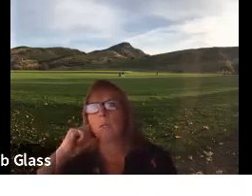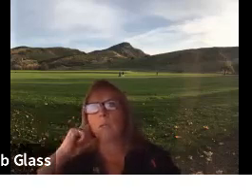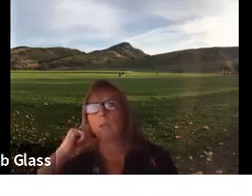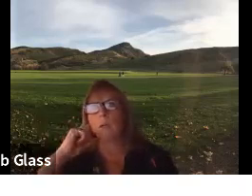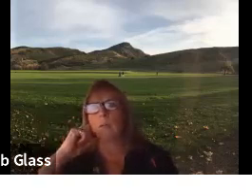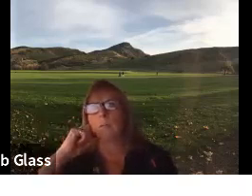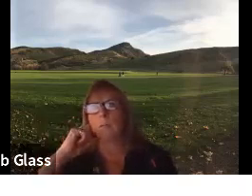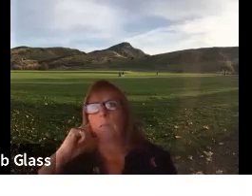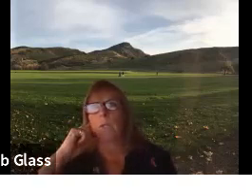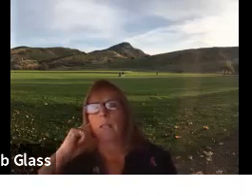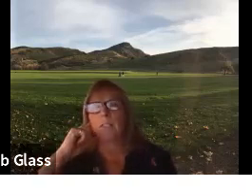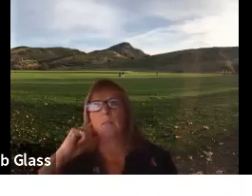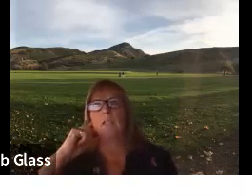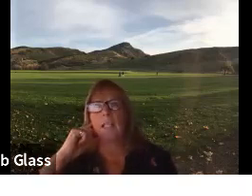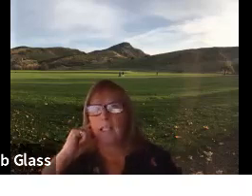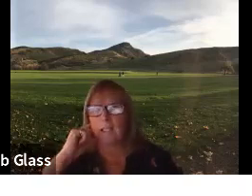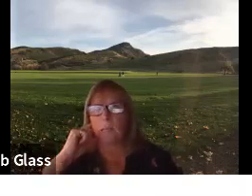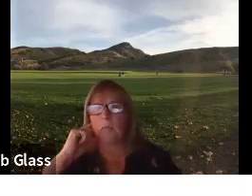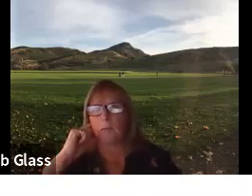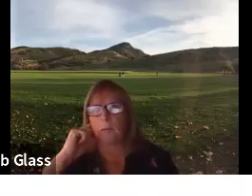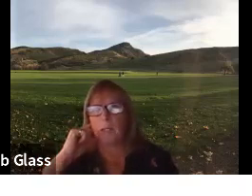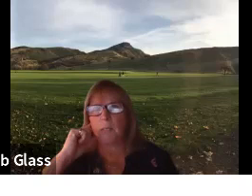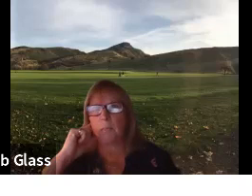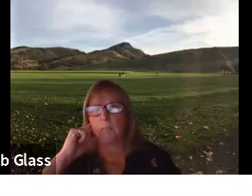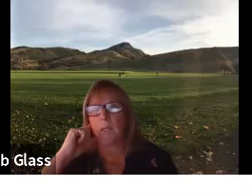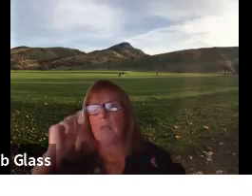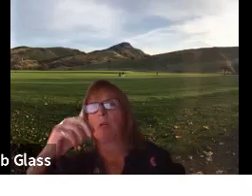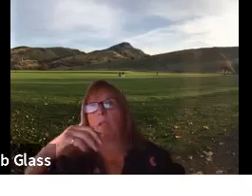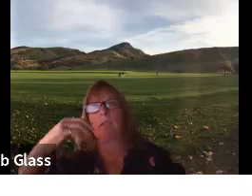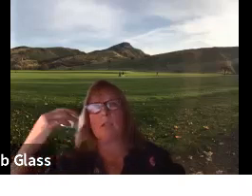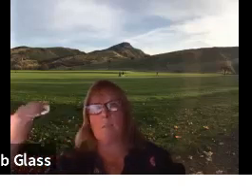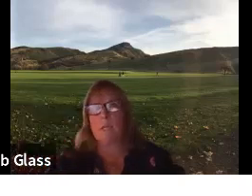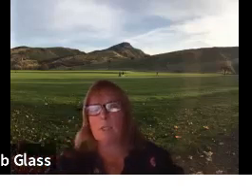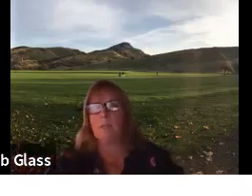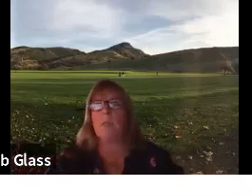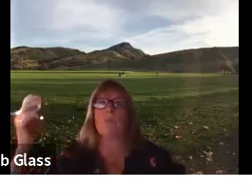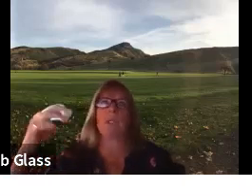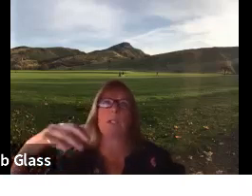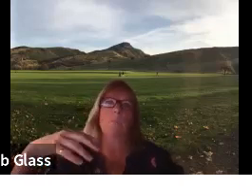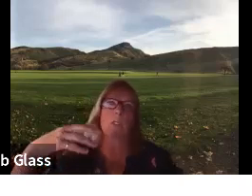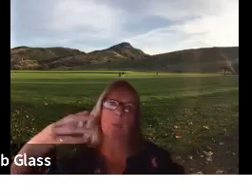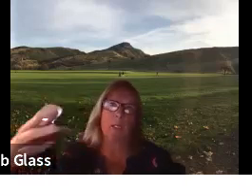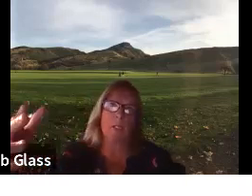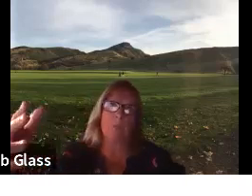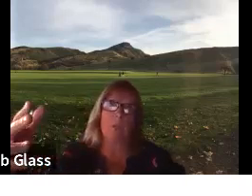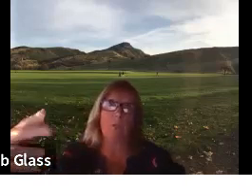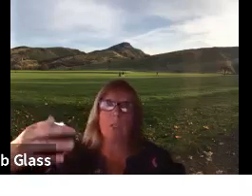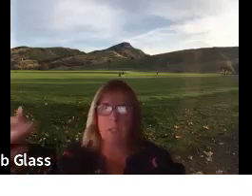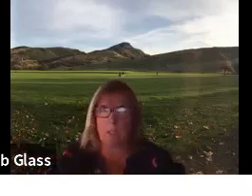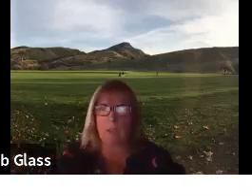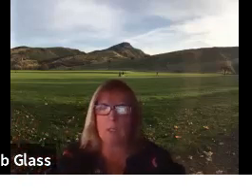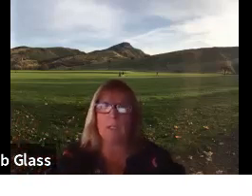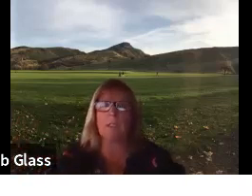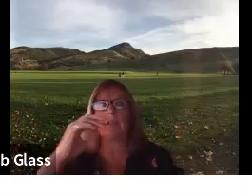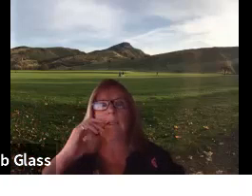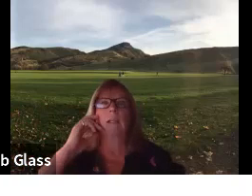around things related to performance. Maybe they're not necessarily measured, maybe they're related to best practices for other things, such